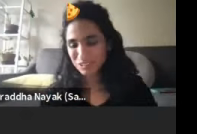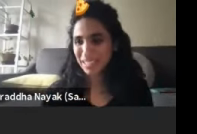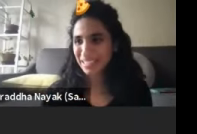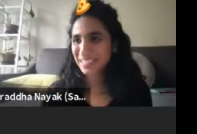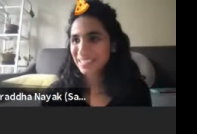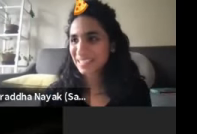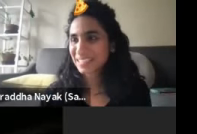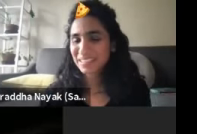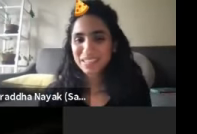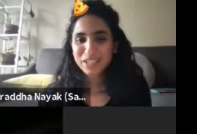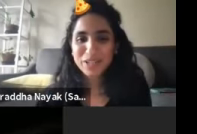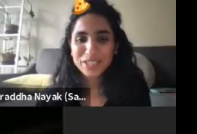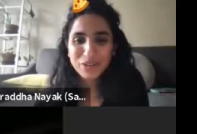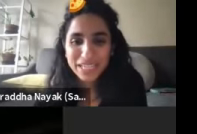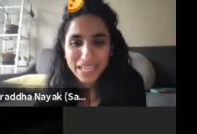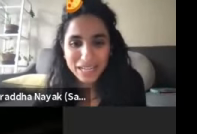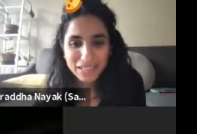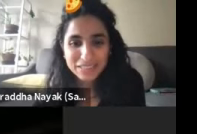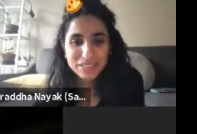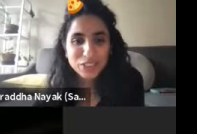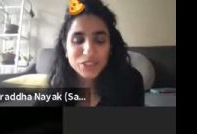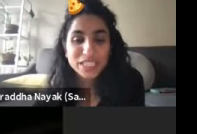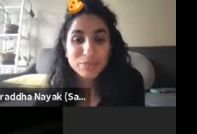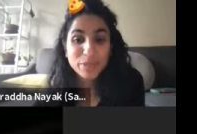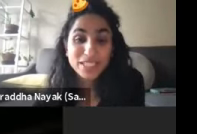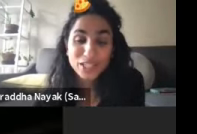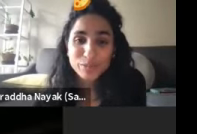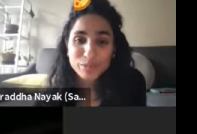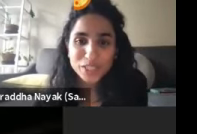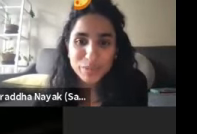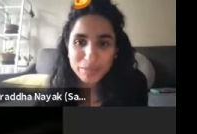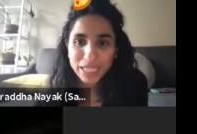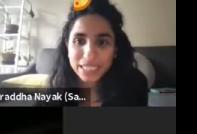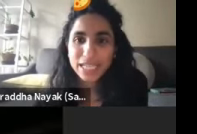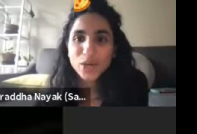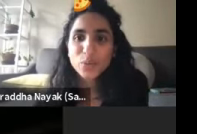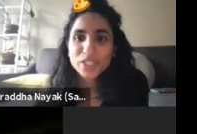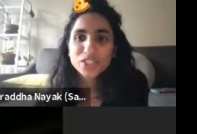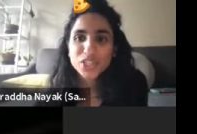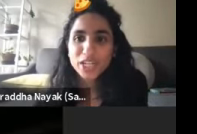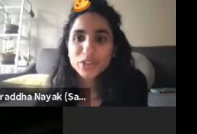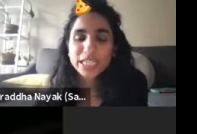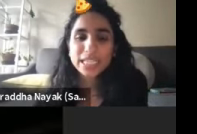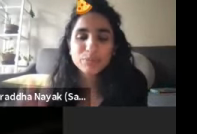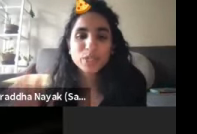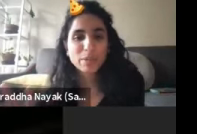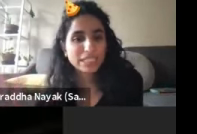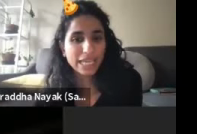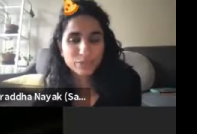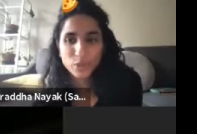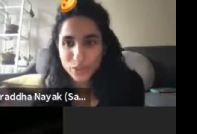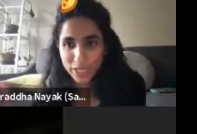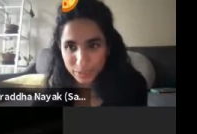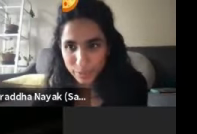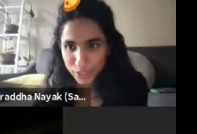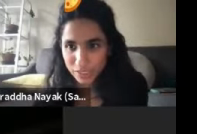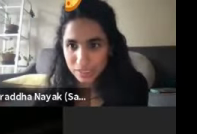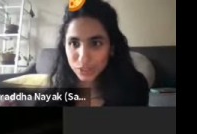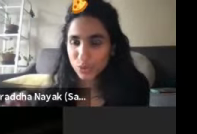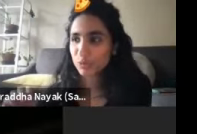All right. Okay, so here you see Pixar's production pipeline, which is generally put up at the expos